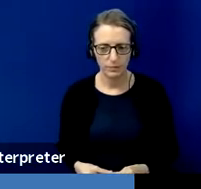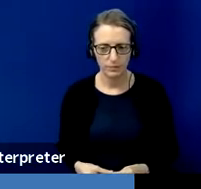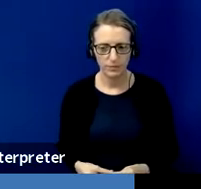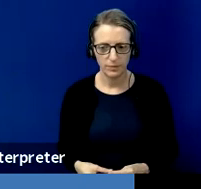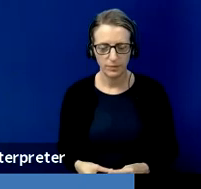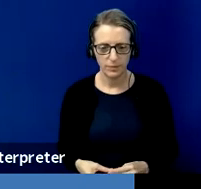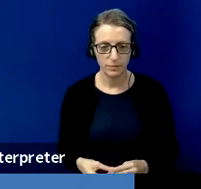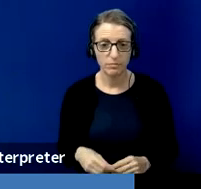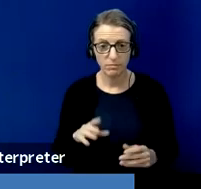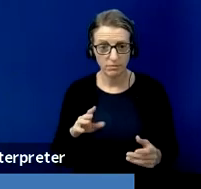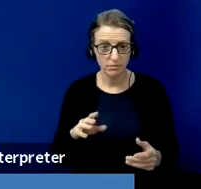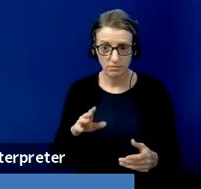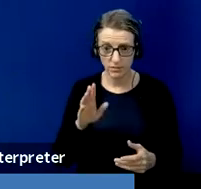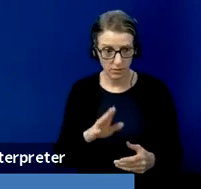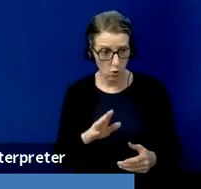Does that answer the question?